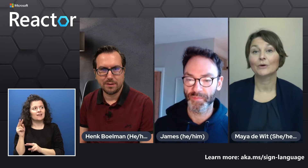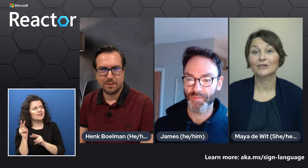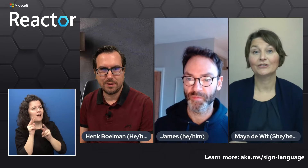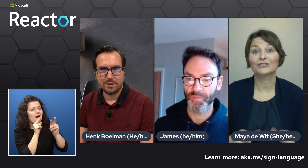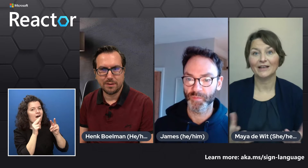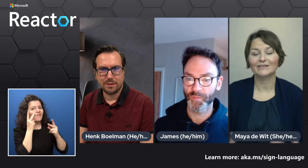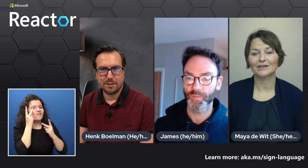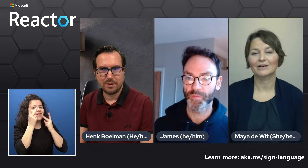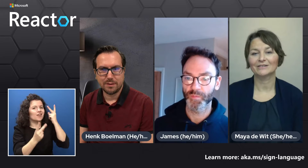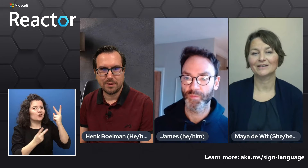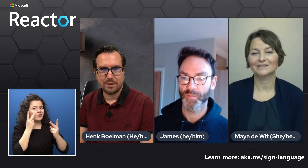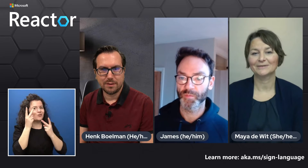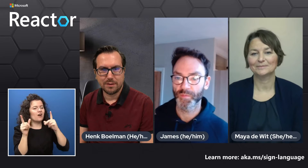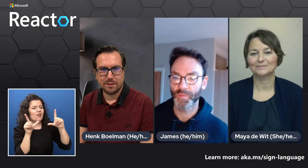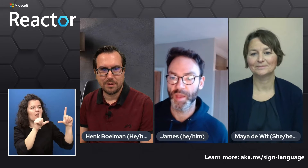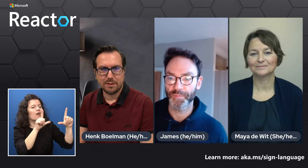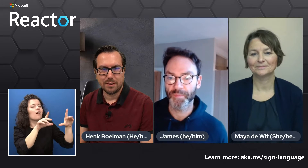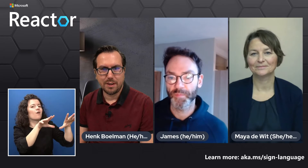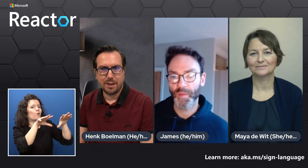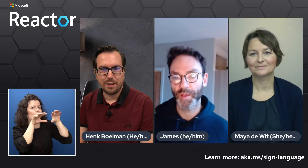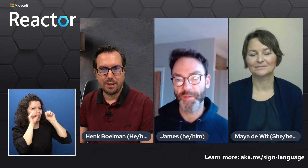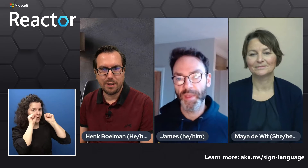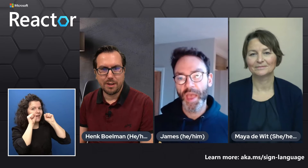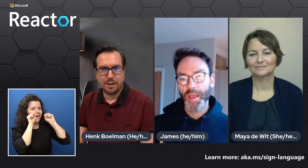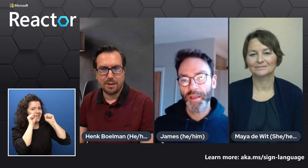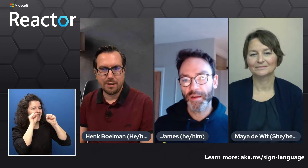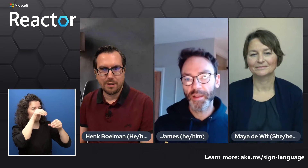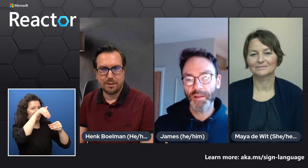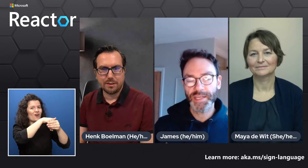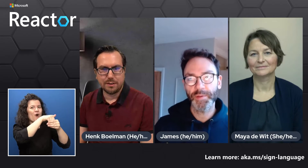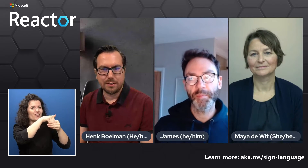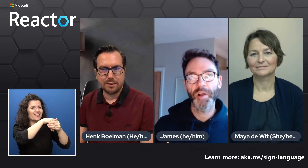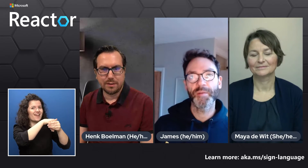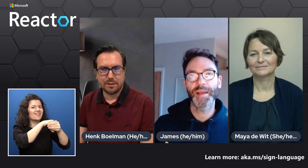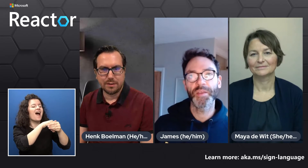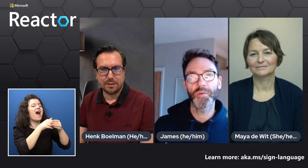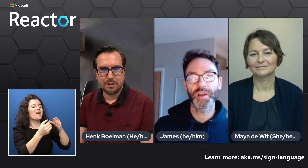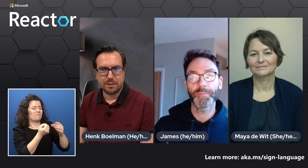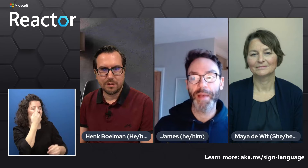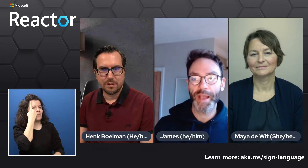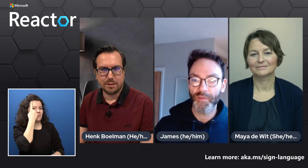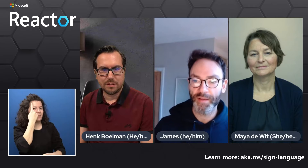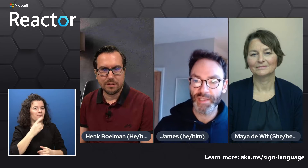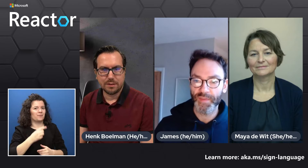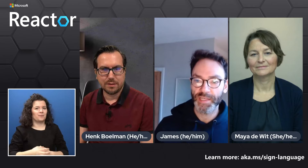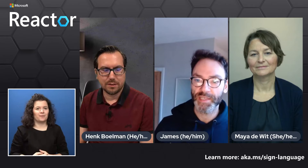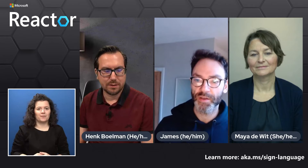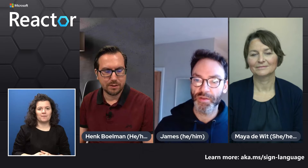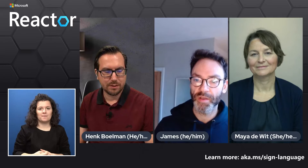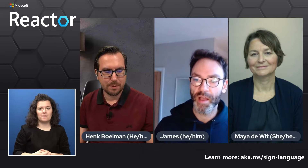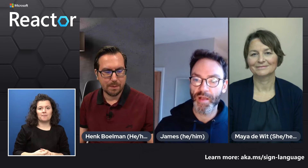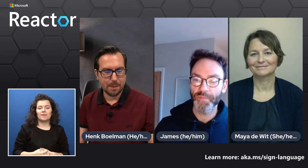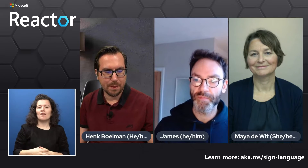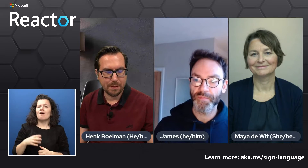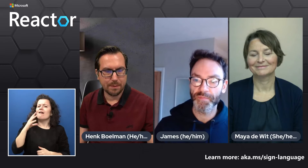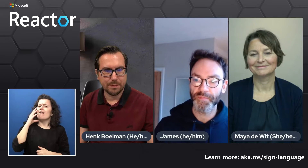to understand the content. Yeah. Okay. Can I ask a little bit more about your kind of background in this?